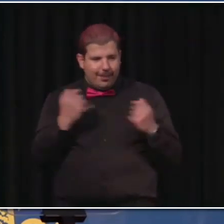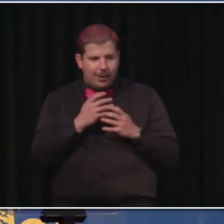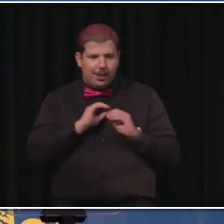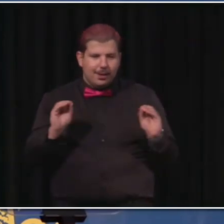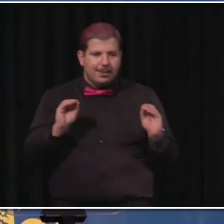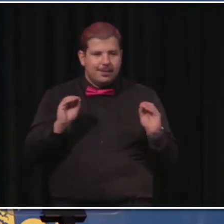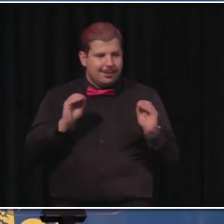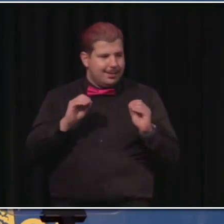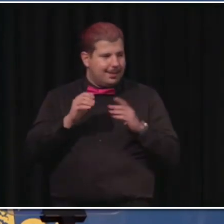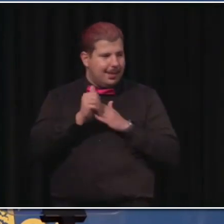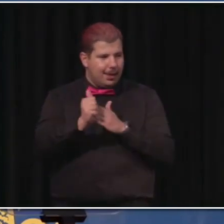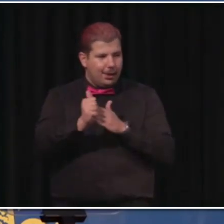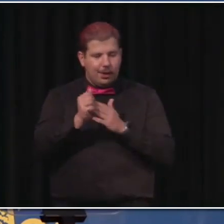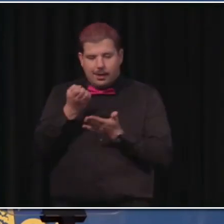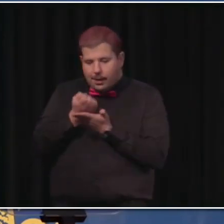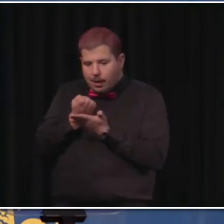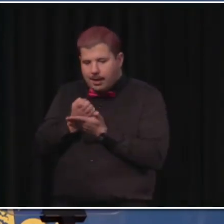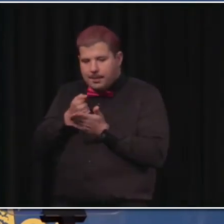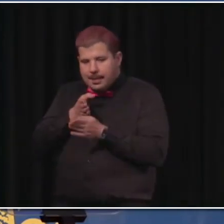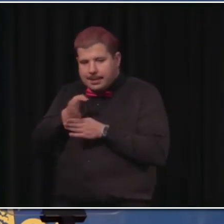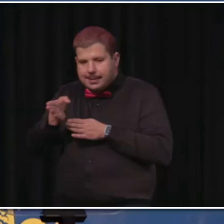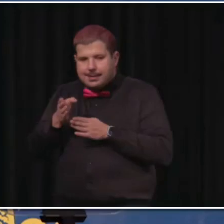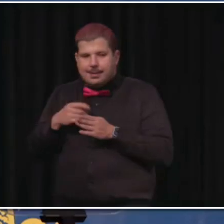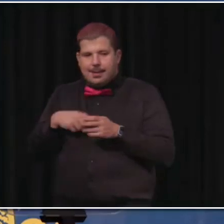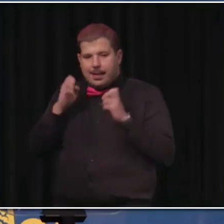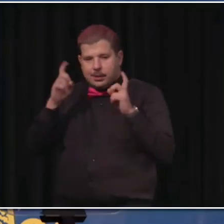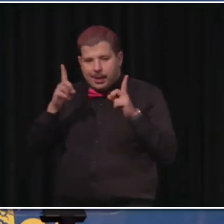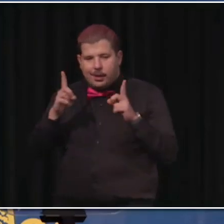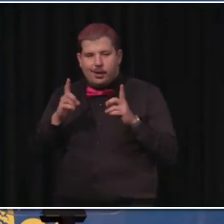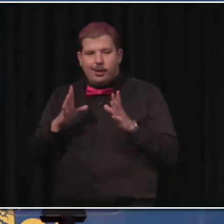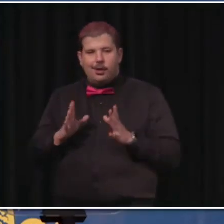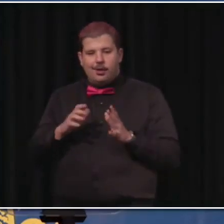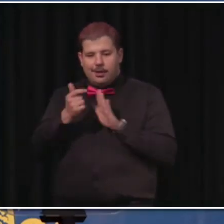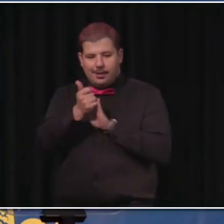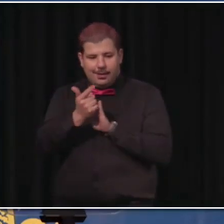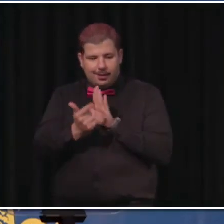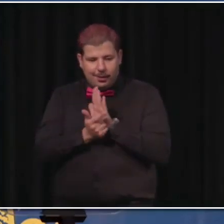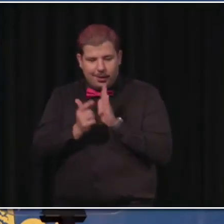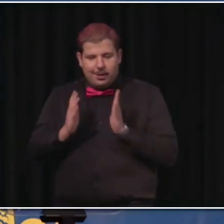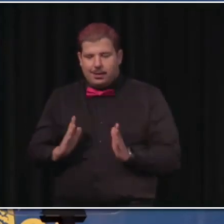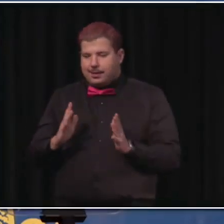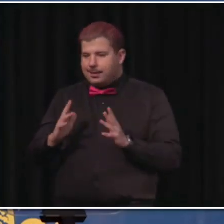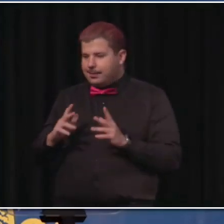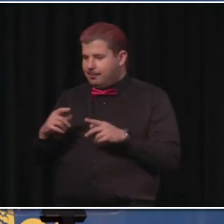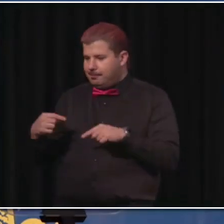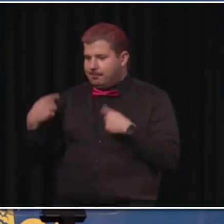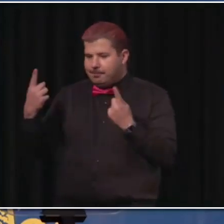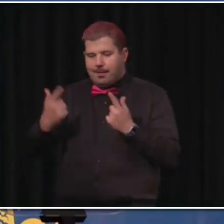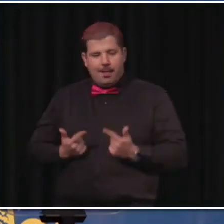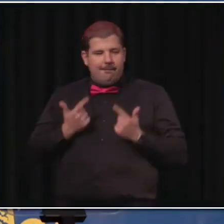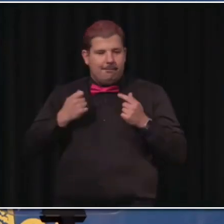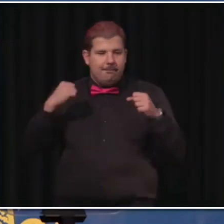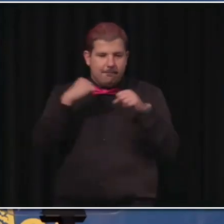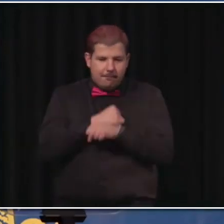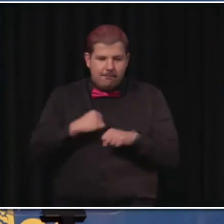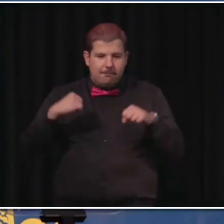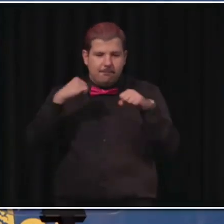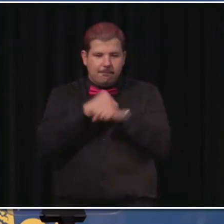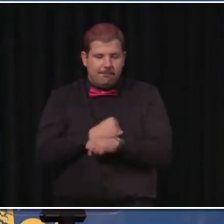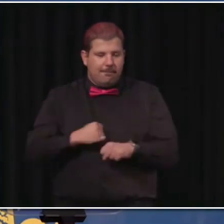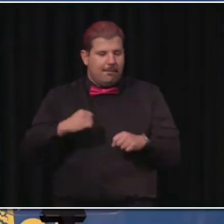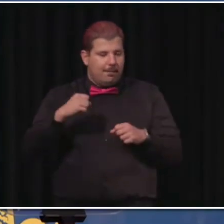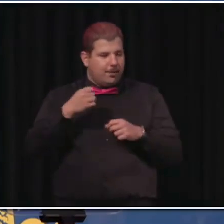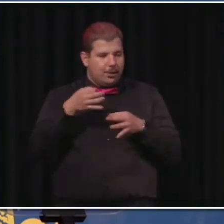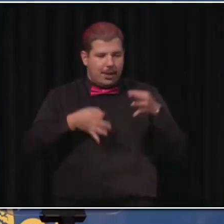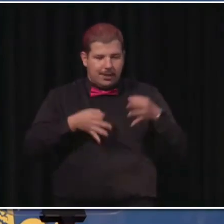an economist, organizer, educator, and attorney who has spent her life fighting for people, for